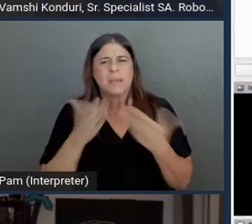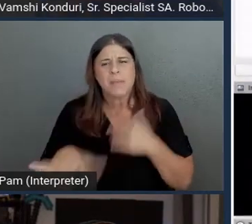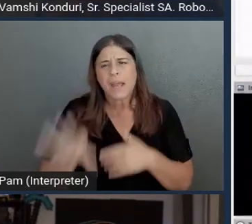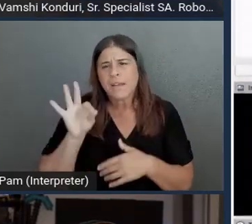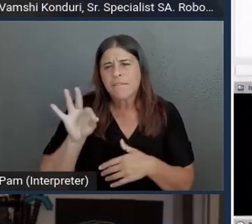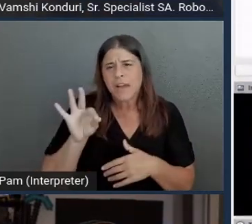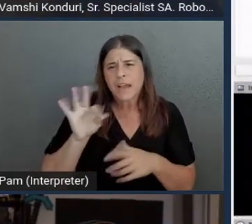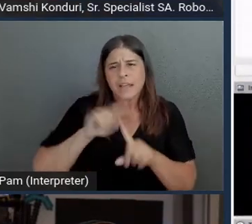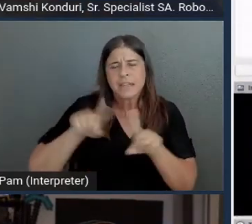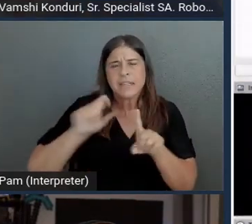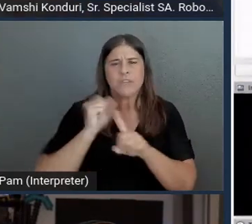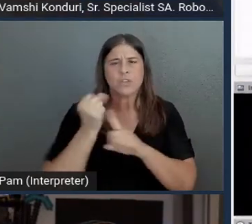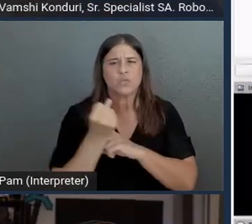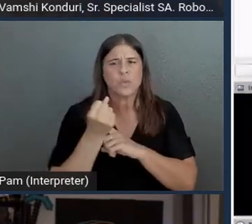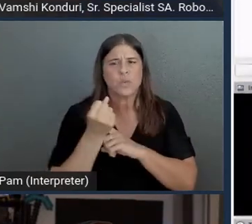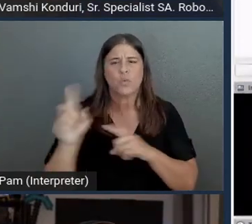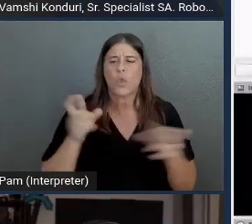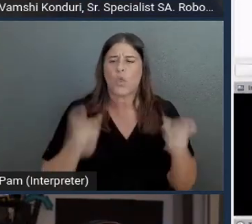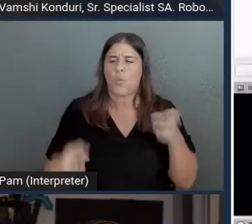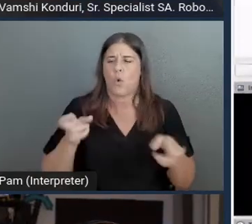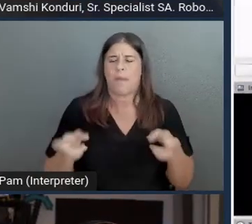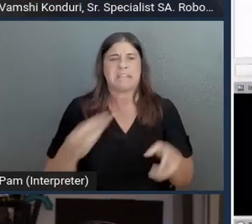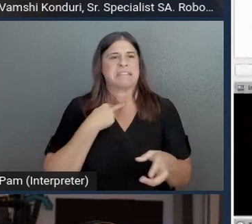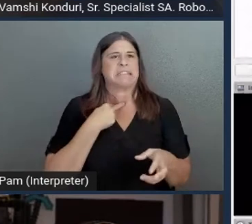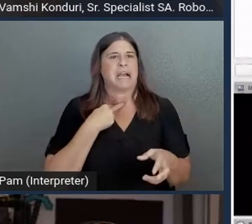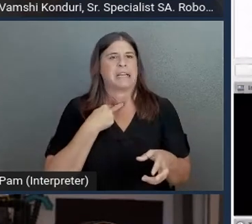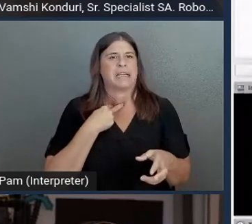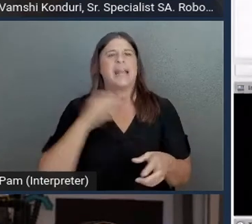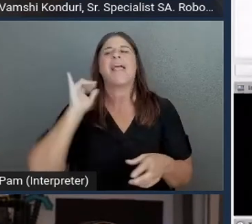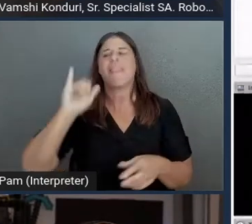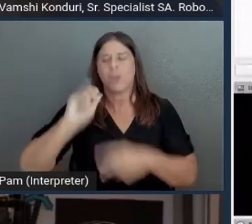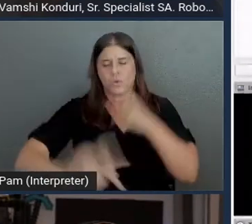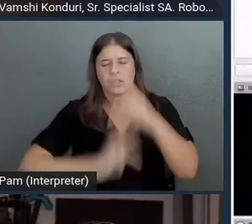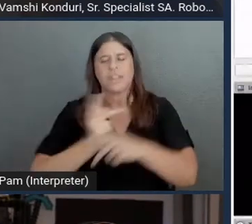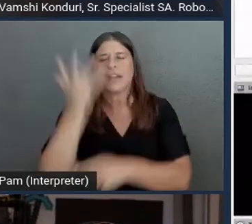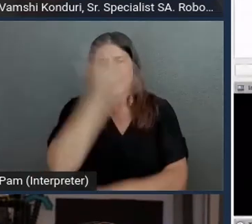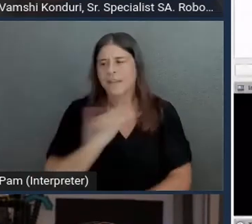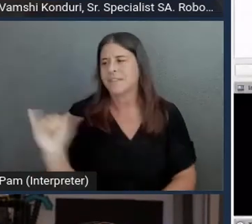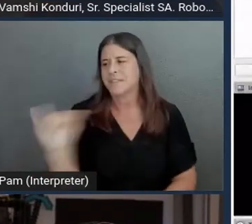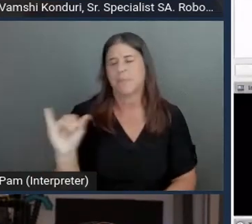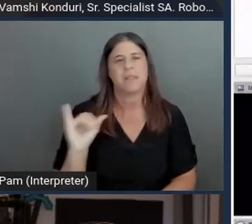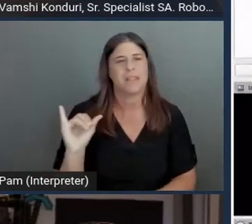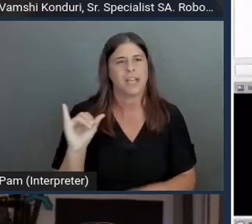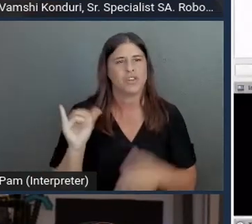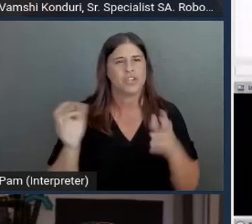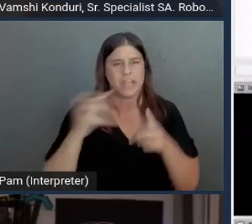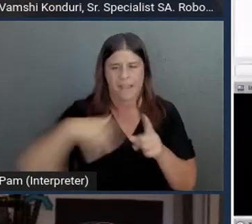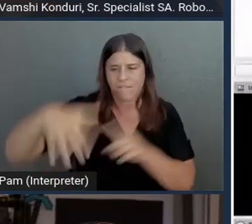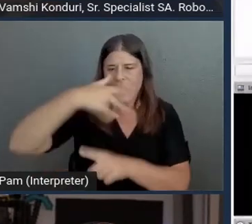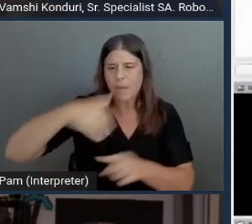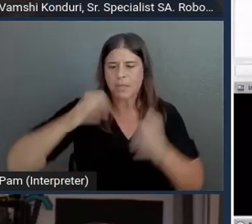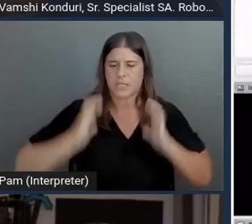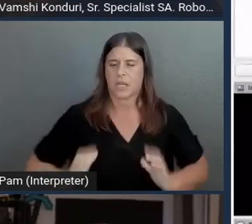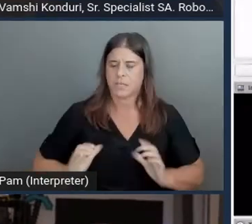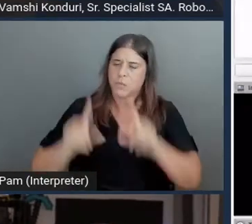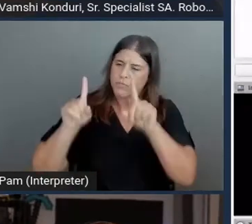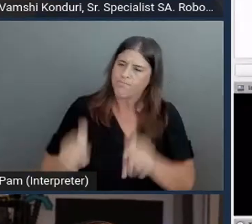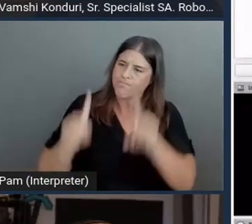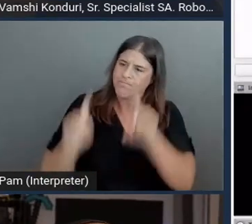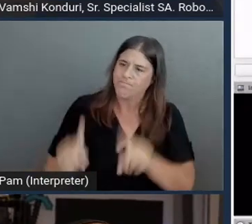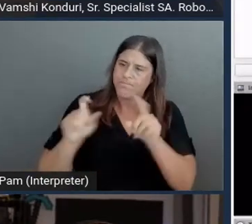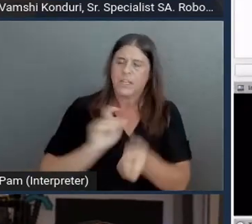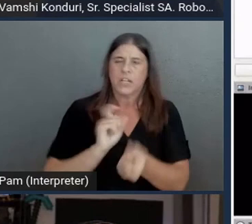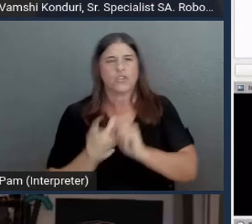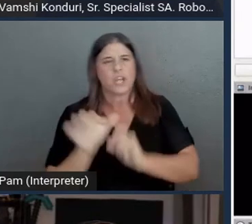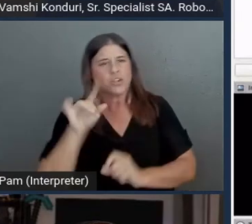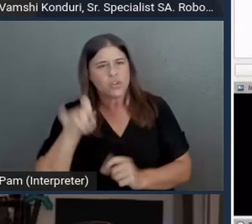the robot's kind of stuck. And those are the kind of simulation environments that, customers can retry against, change code, and develop